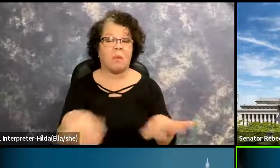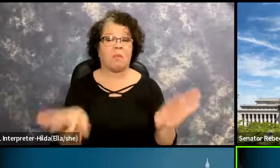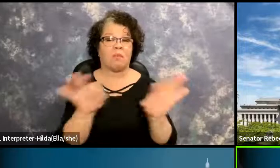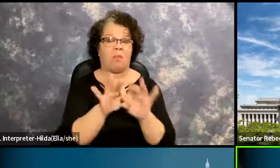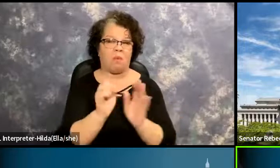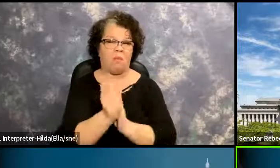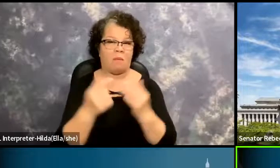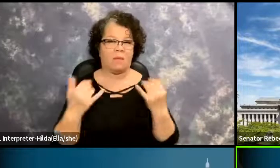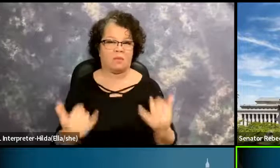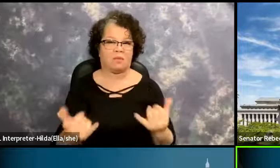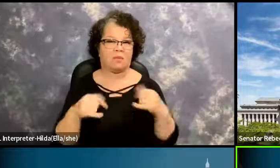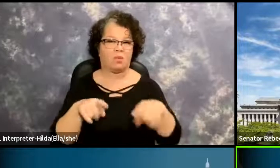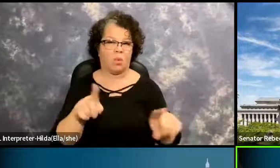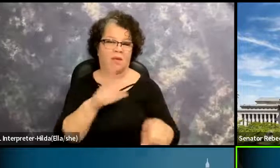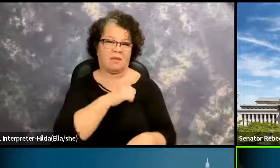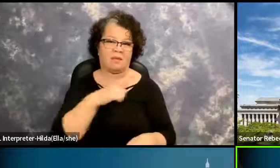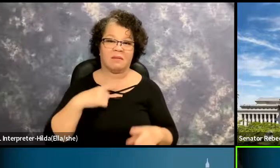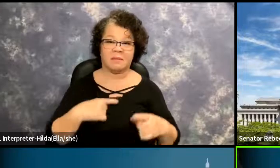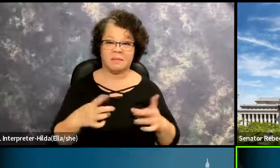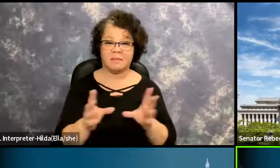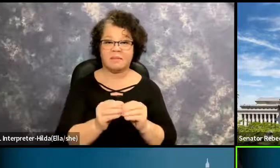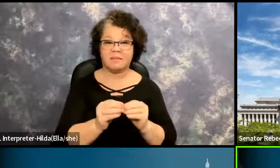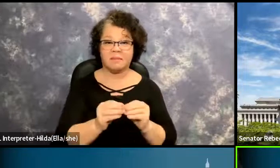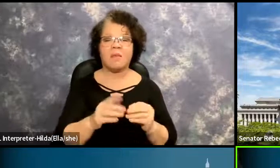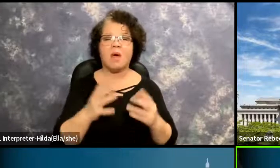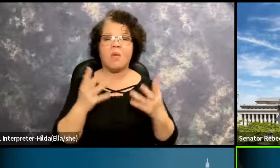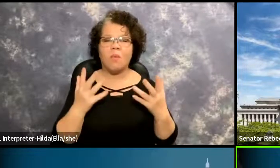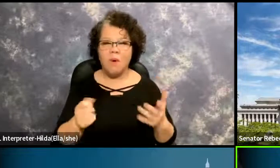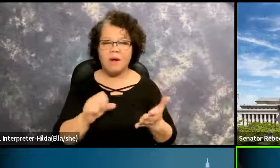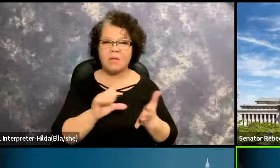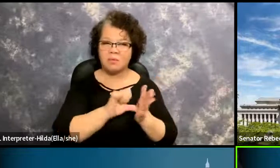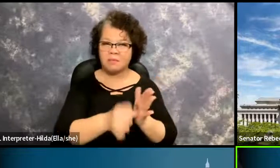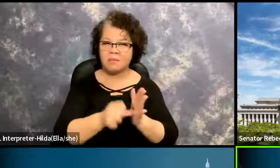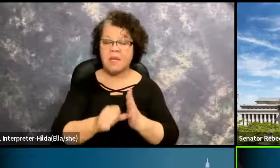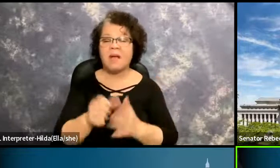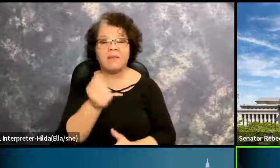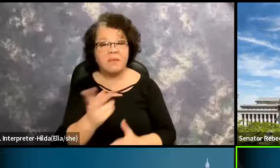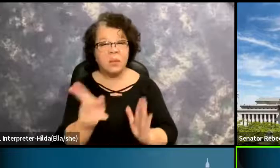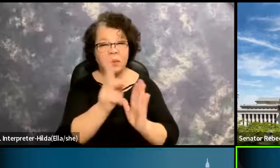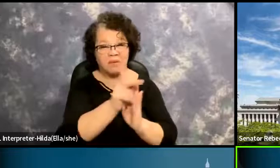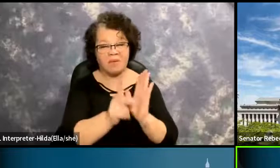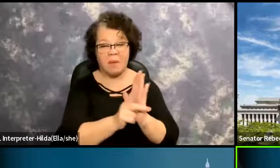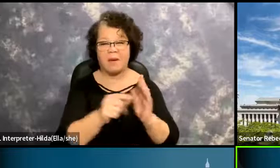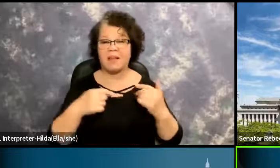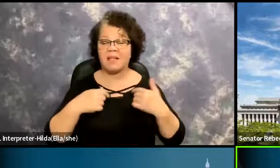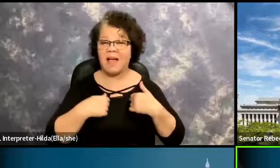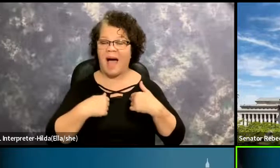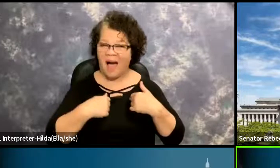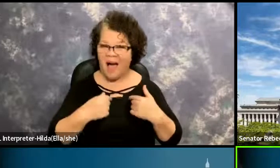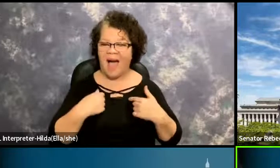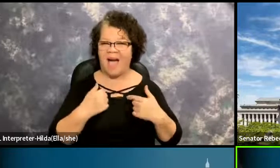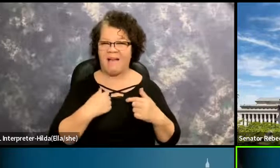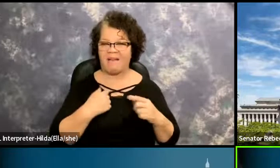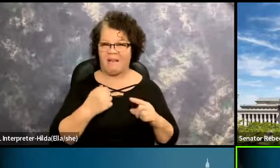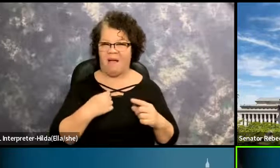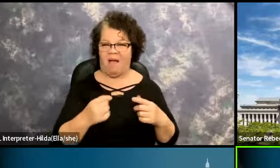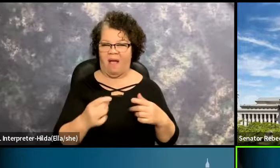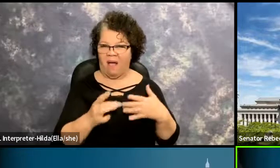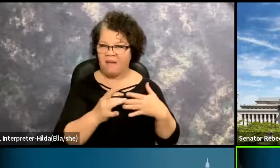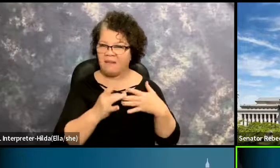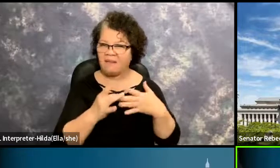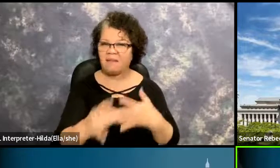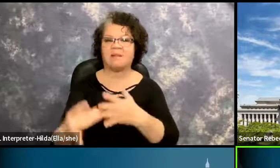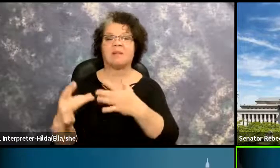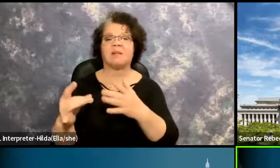session. I do want to highlight a few of the policies that I have championed that I want to start by saying